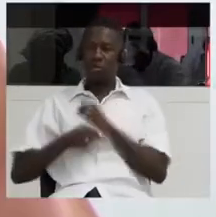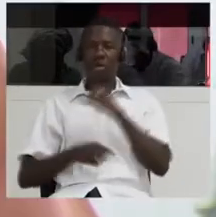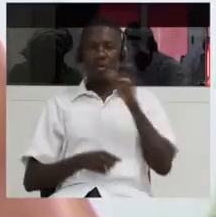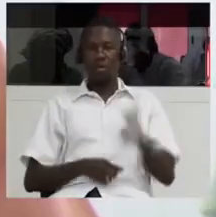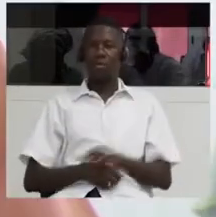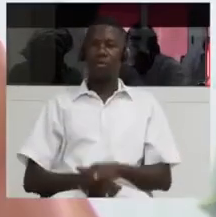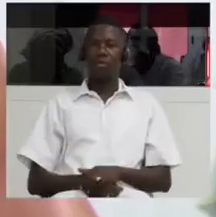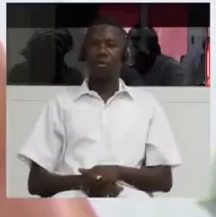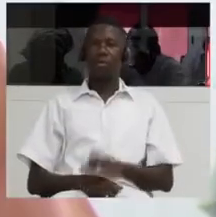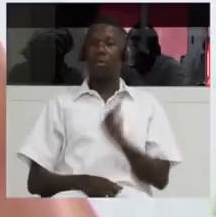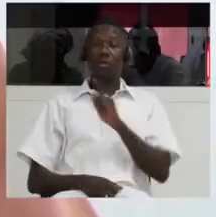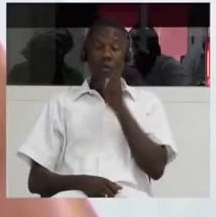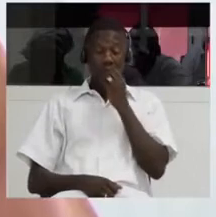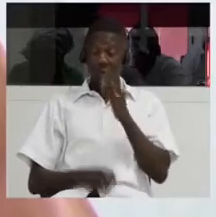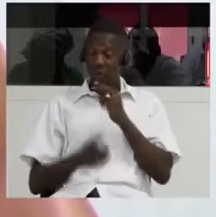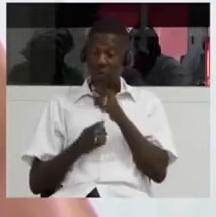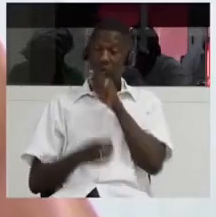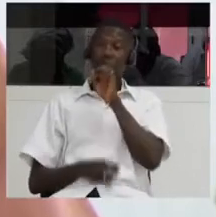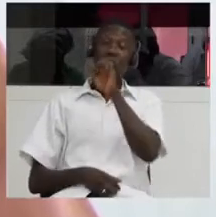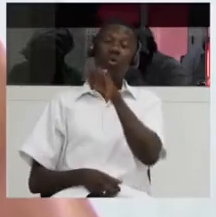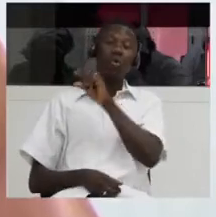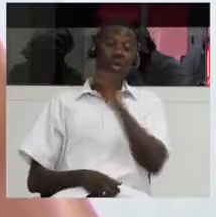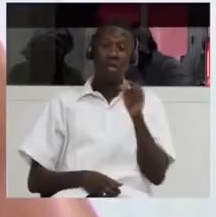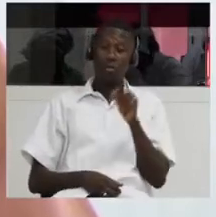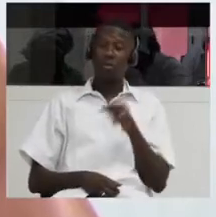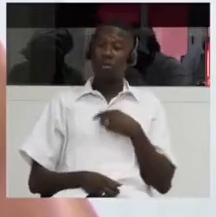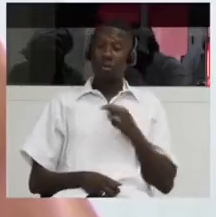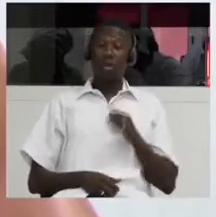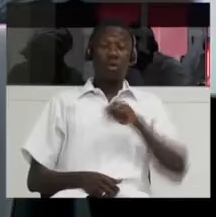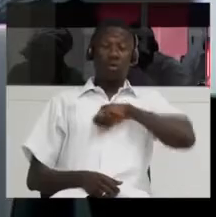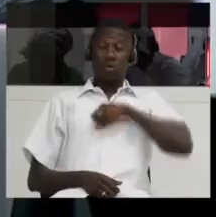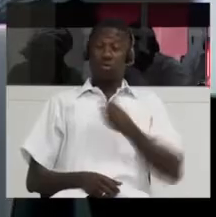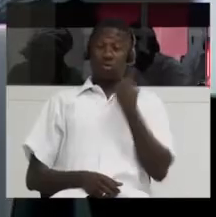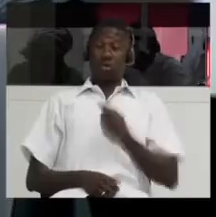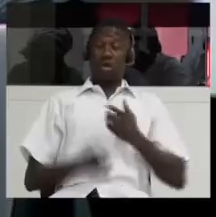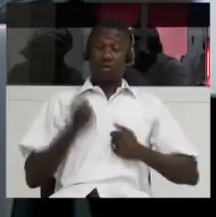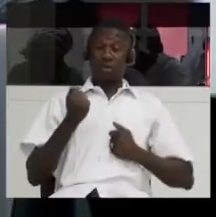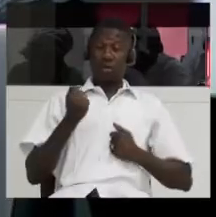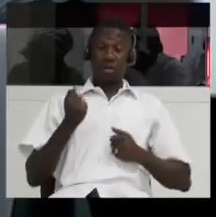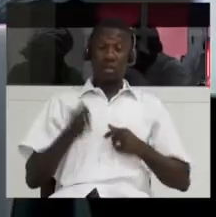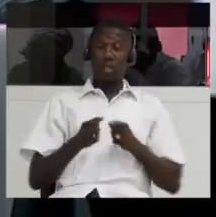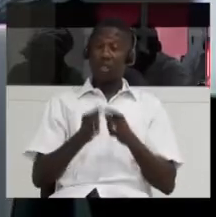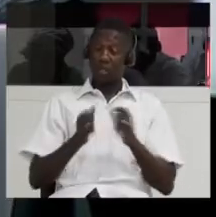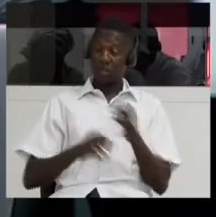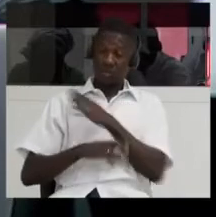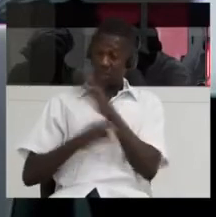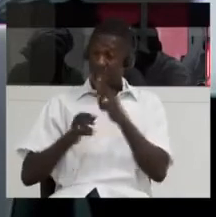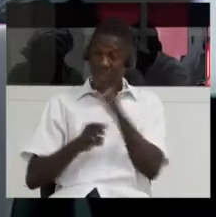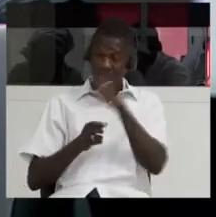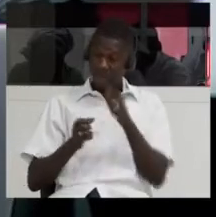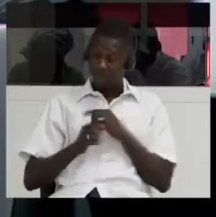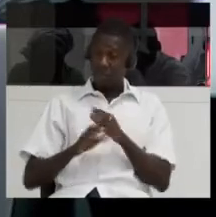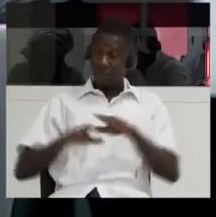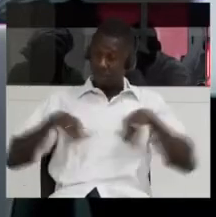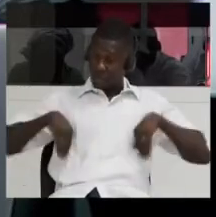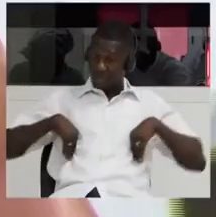acting kamikaze, lone soldier, getting the gendarmerie to surrender. What do you